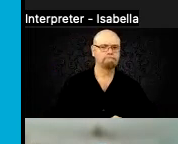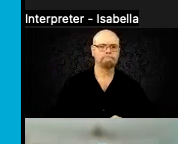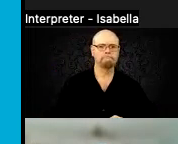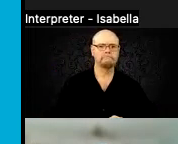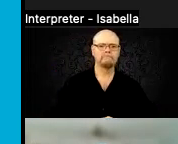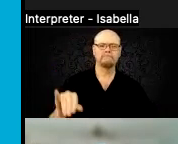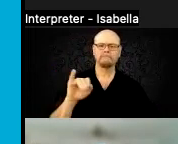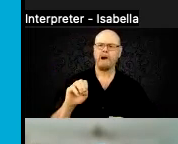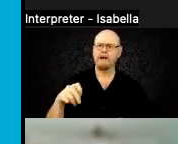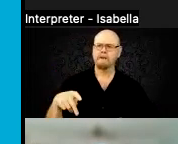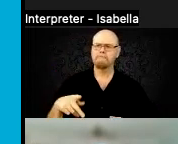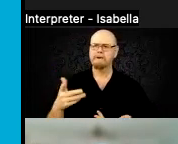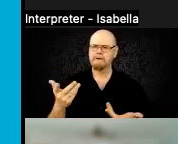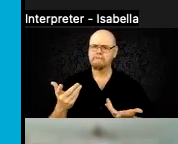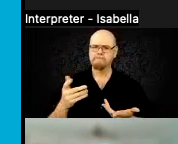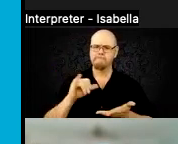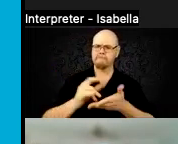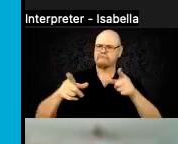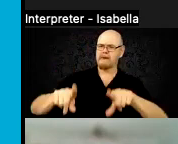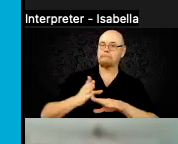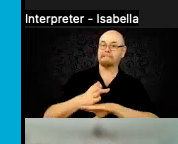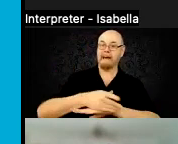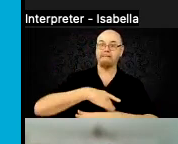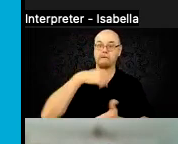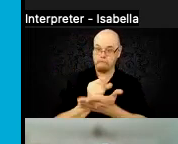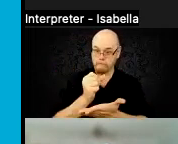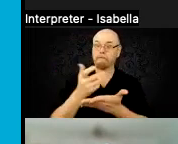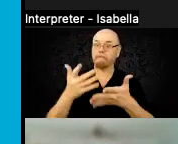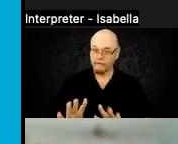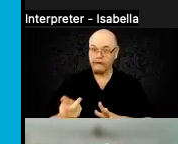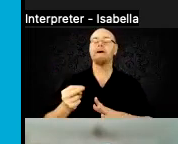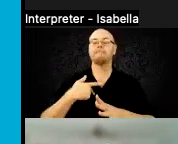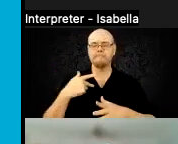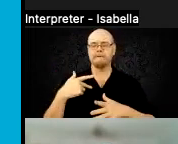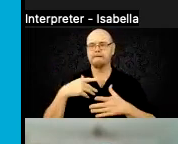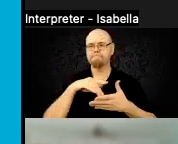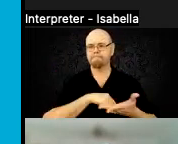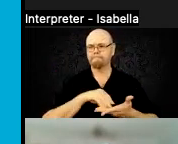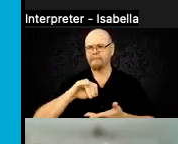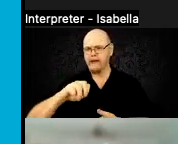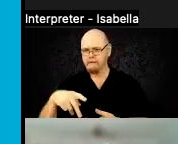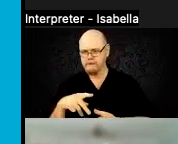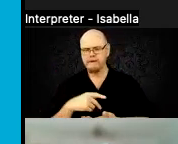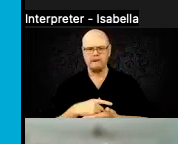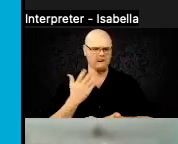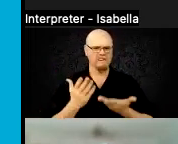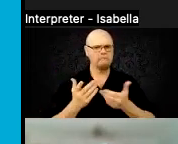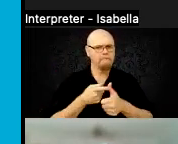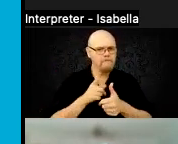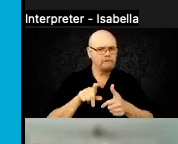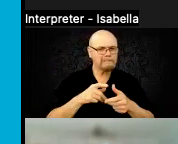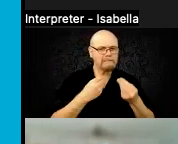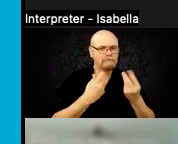comes after that eligibility determination. And your counselor might need you to provide some additional documents first before they can